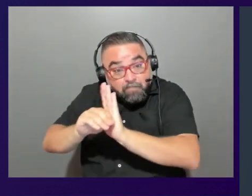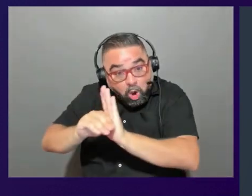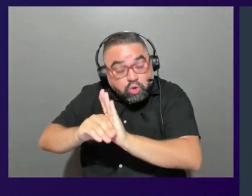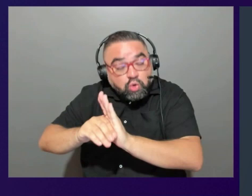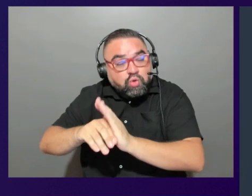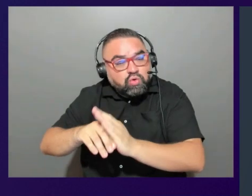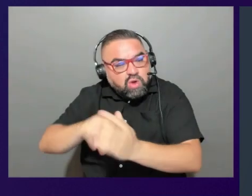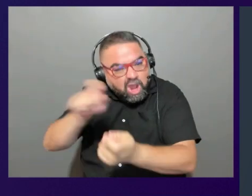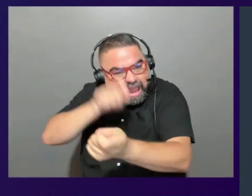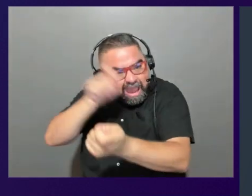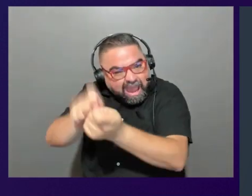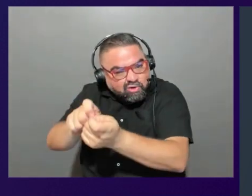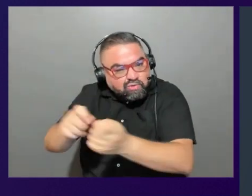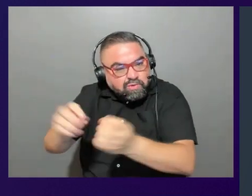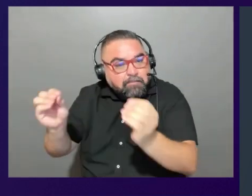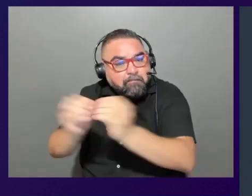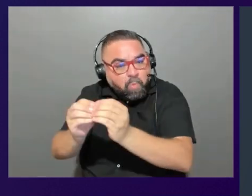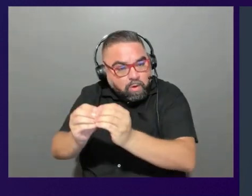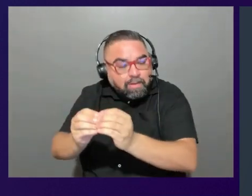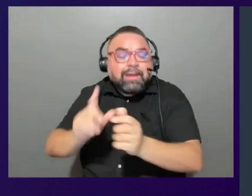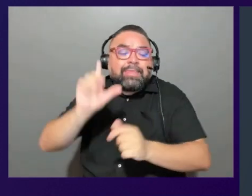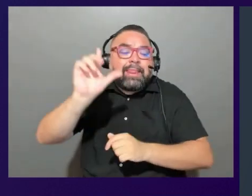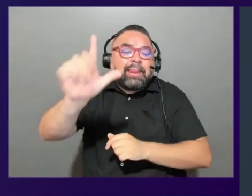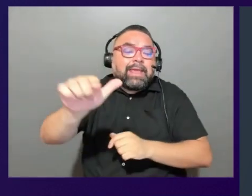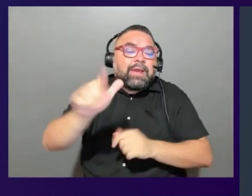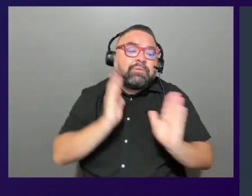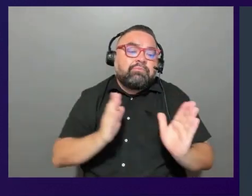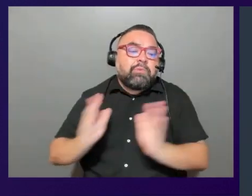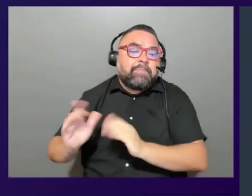repurpose these for future training runs. So